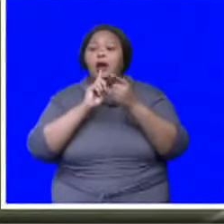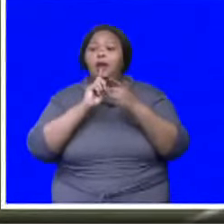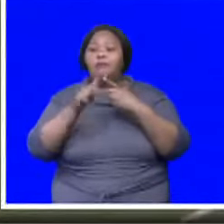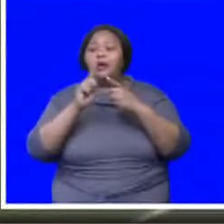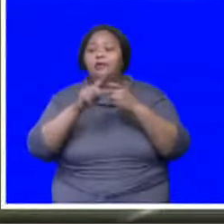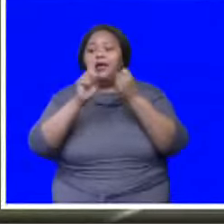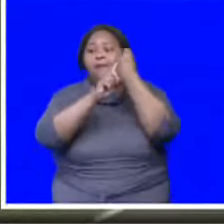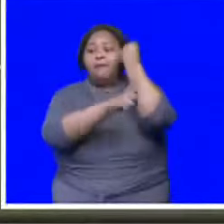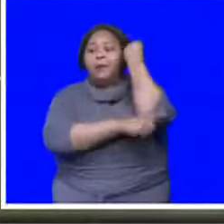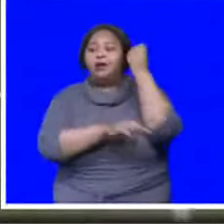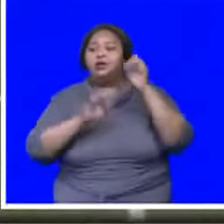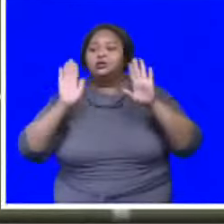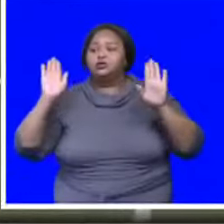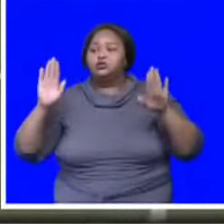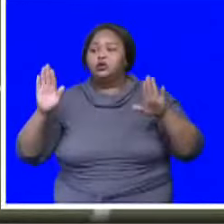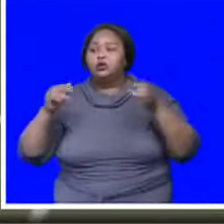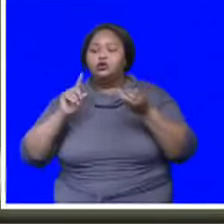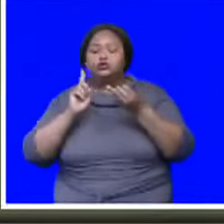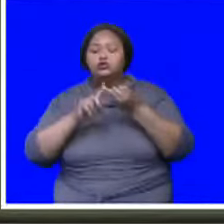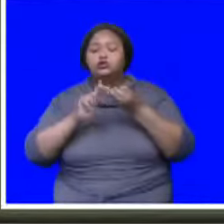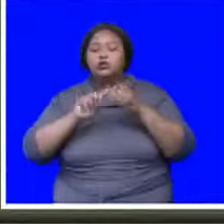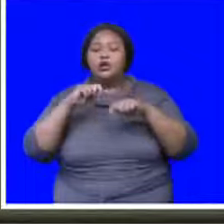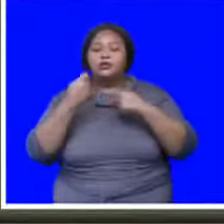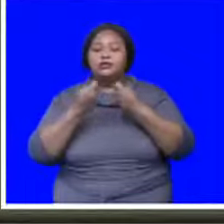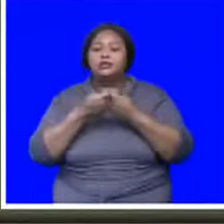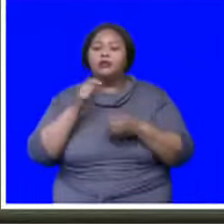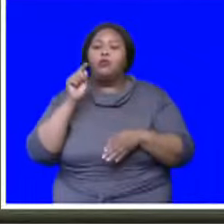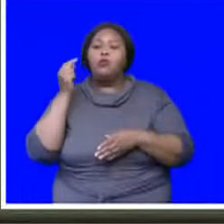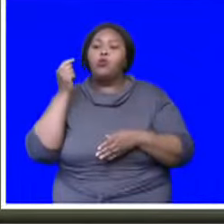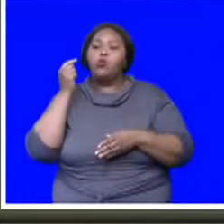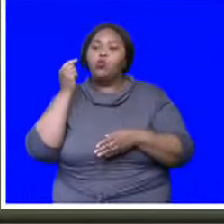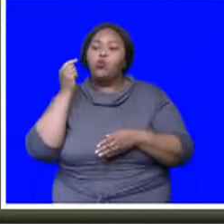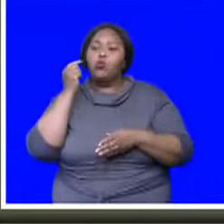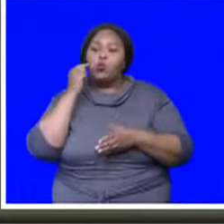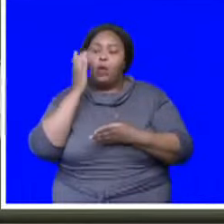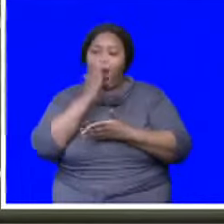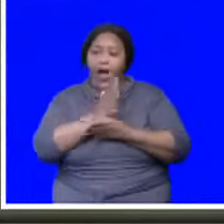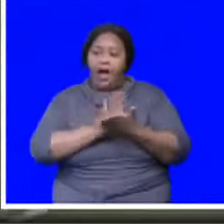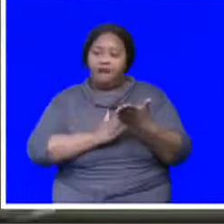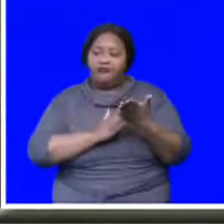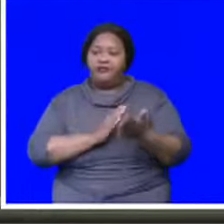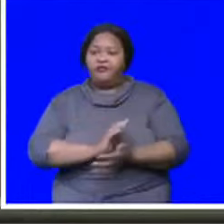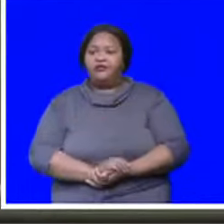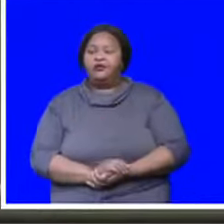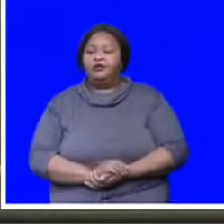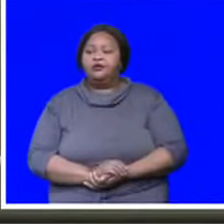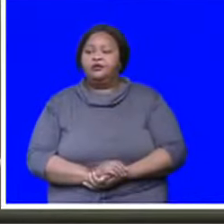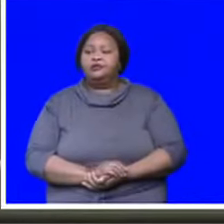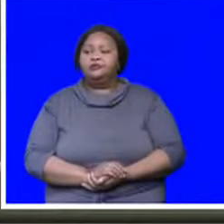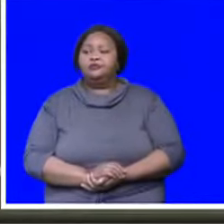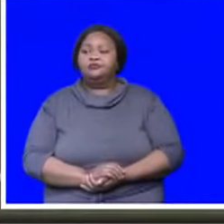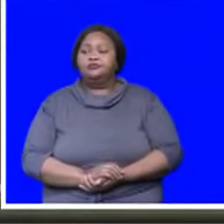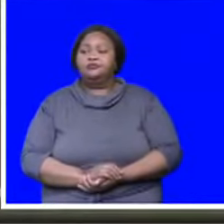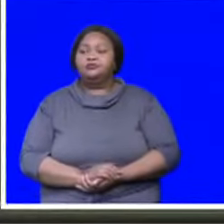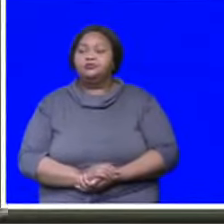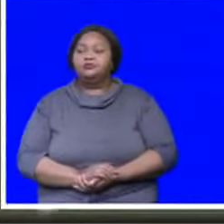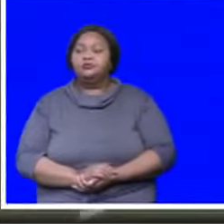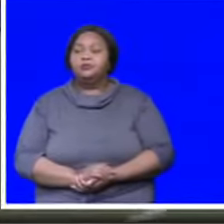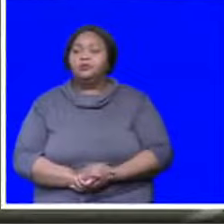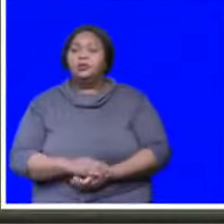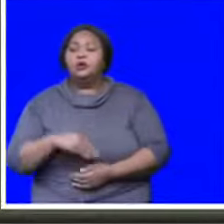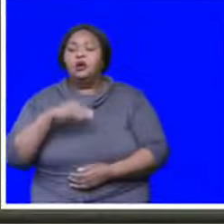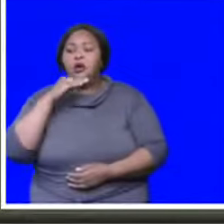says having a healthy relationship with other players can open doors for you, and those who are playing CAF football stand a better chance